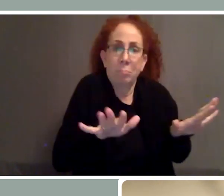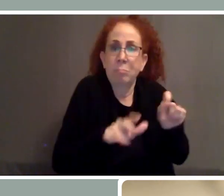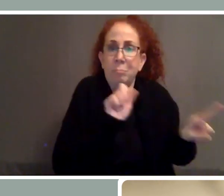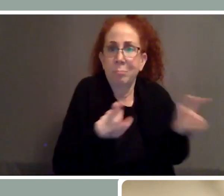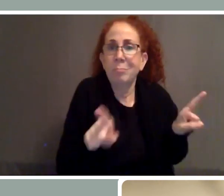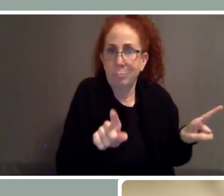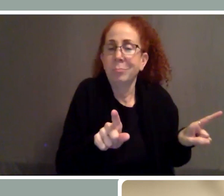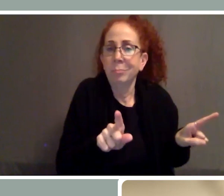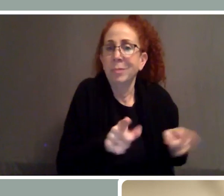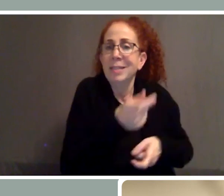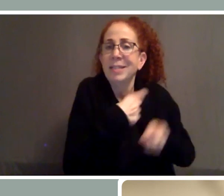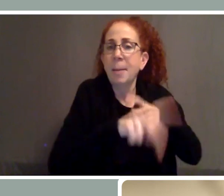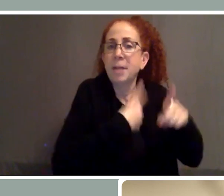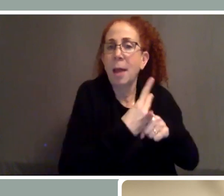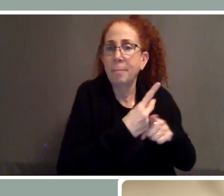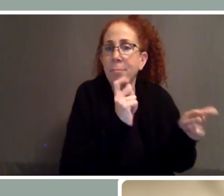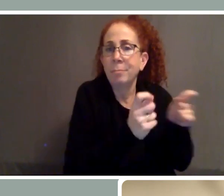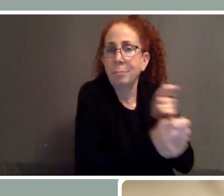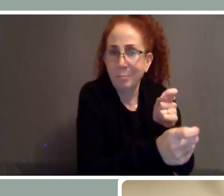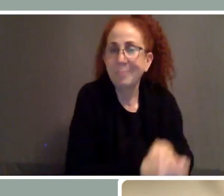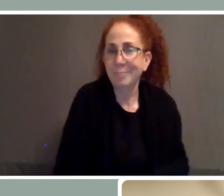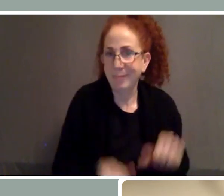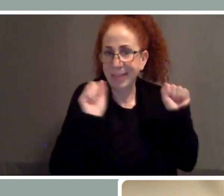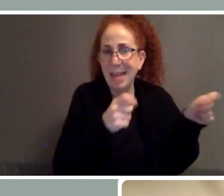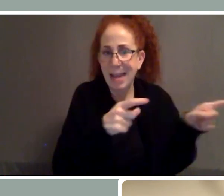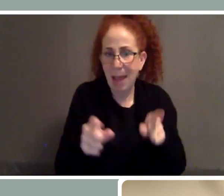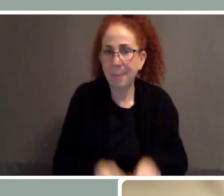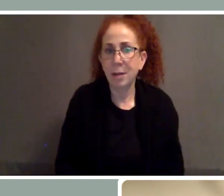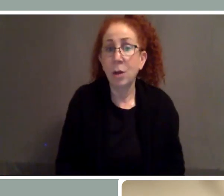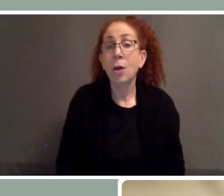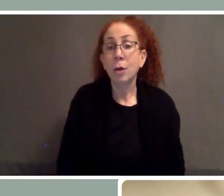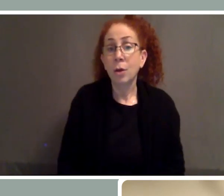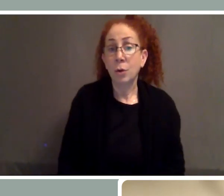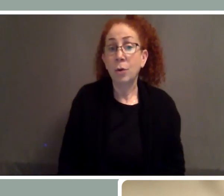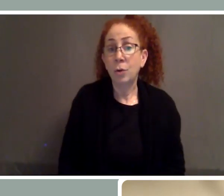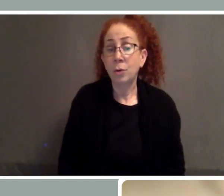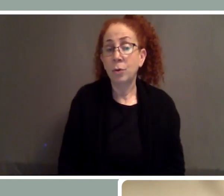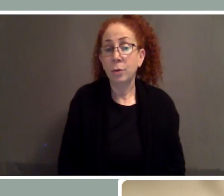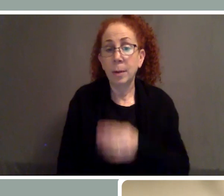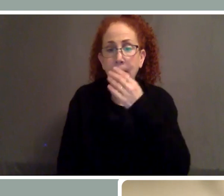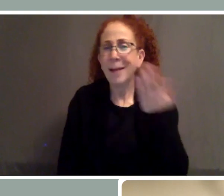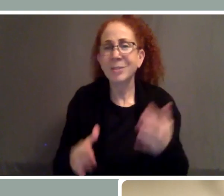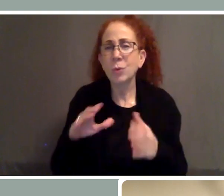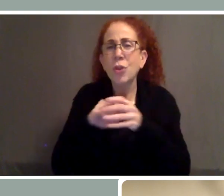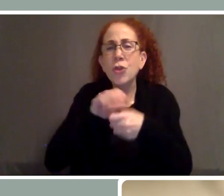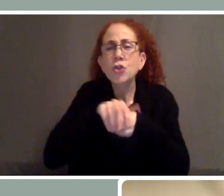subtype to occur. And then it could just be some of the heterogeneity of the tumor itself. But it's just that tumors